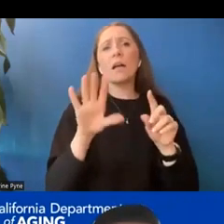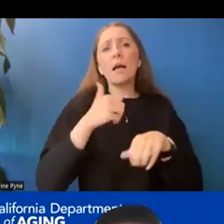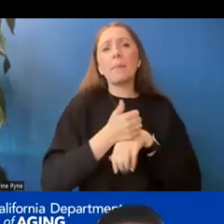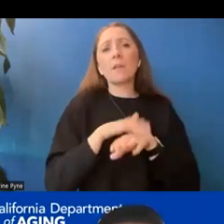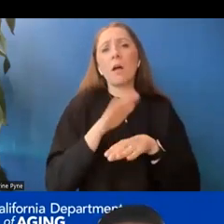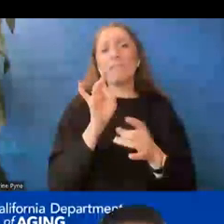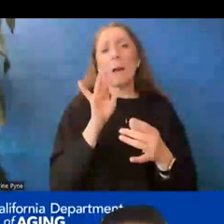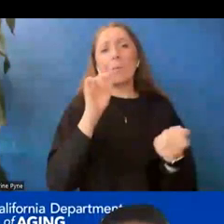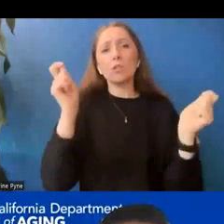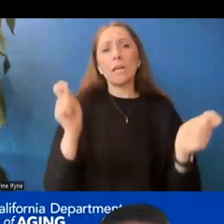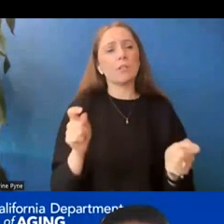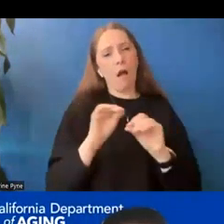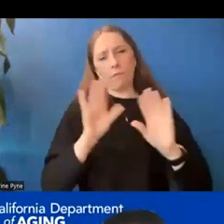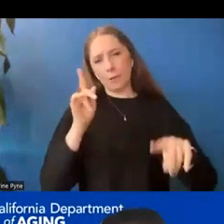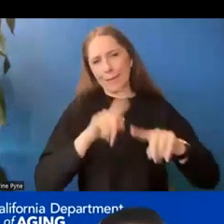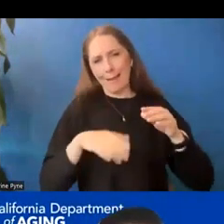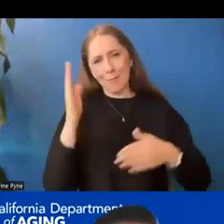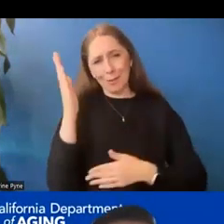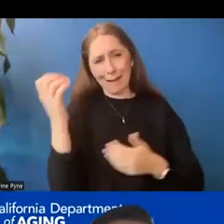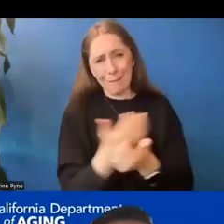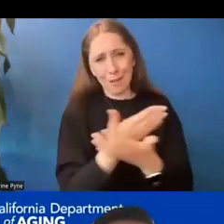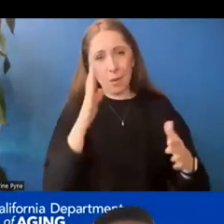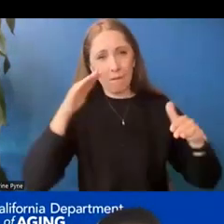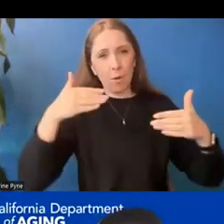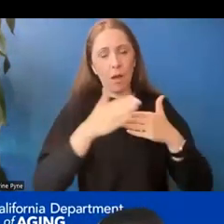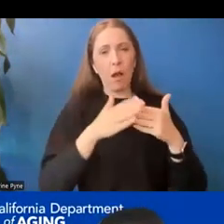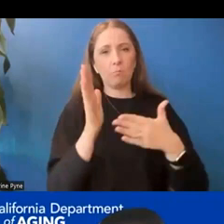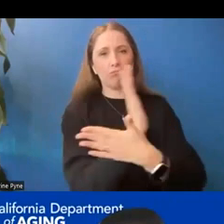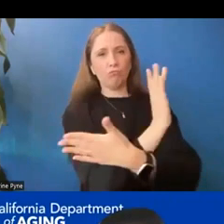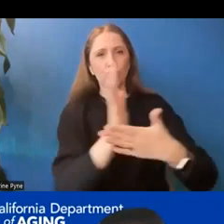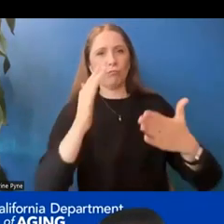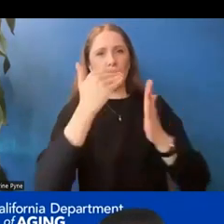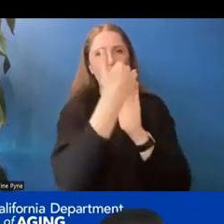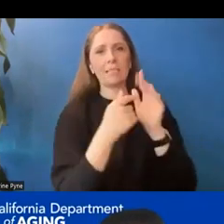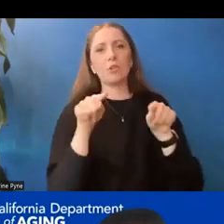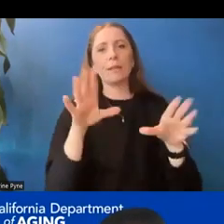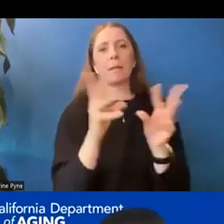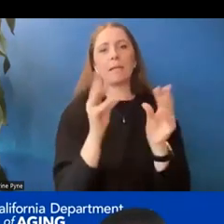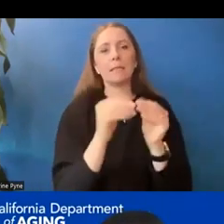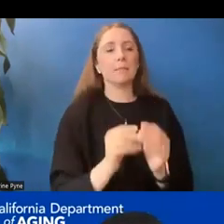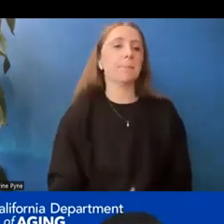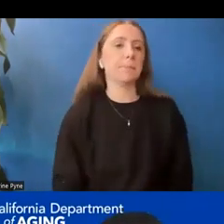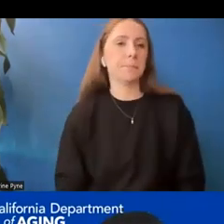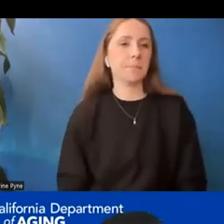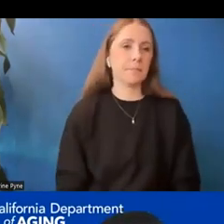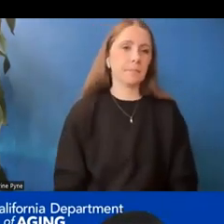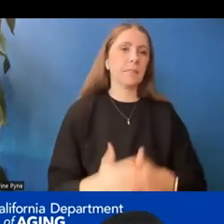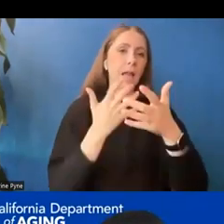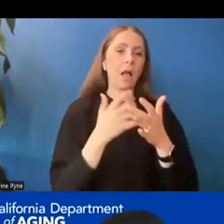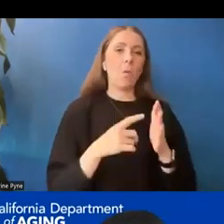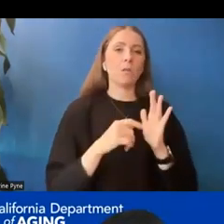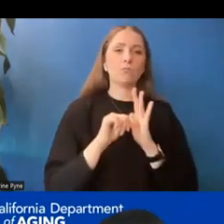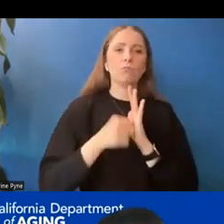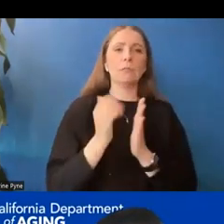we obviously can't present everything. So we're kind of focusing the scope of this list during these meetings. So let's want to point out a couple of highlights.